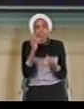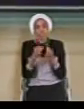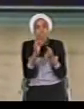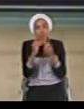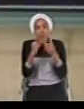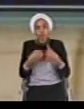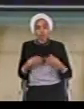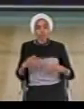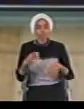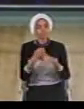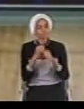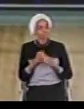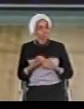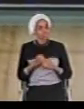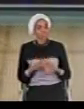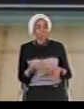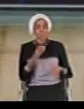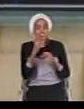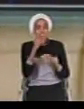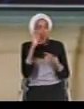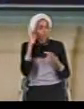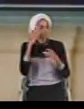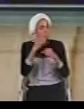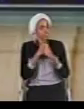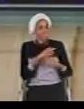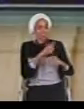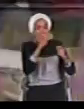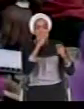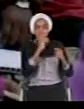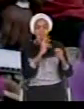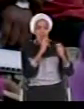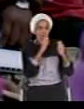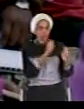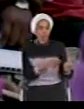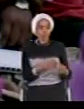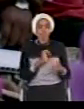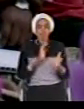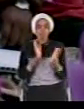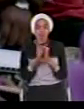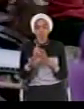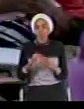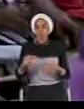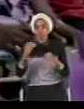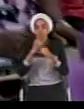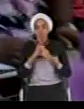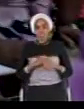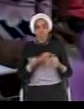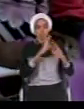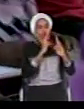receive a reward. I pray you receive a reward. I pray I will receive a